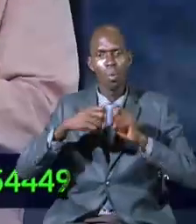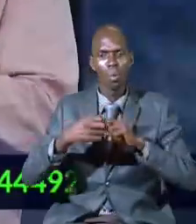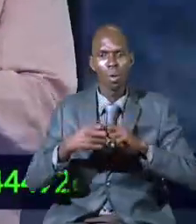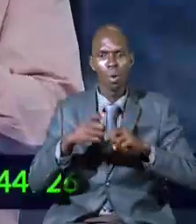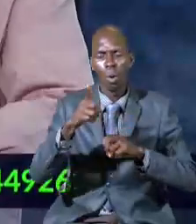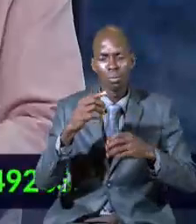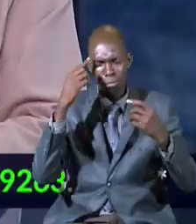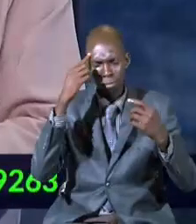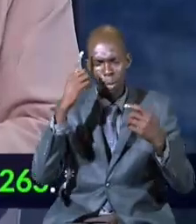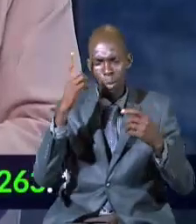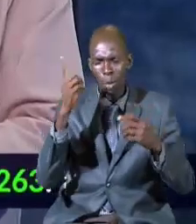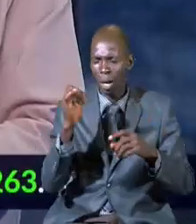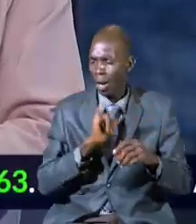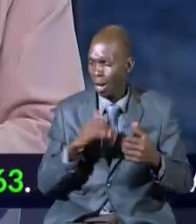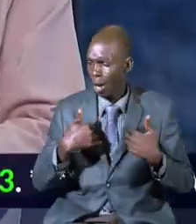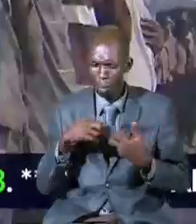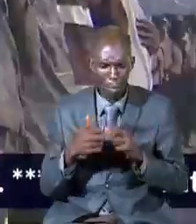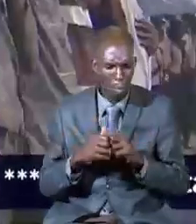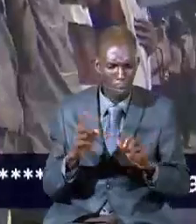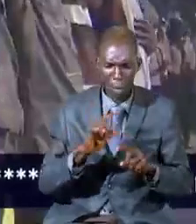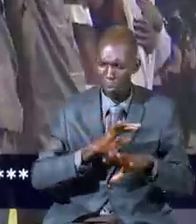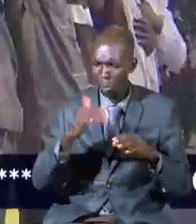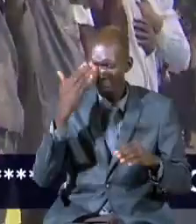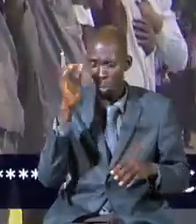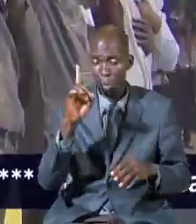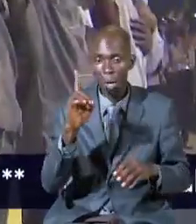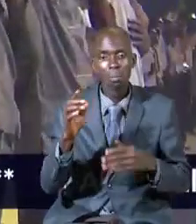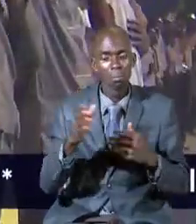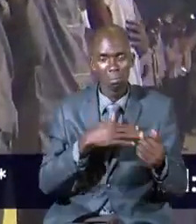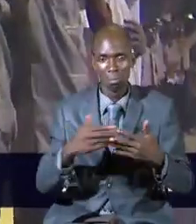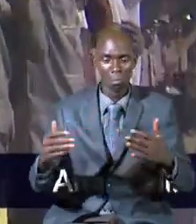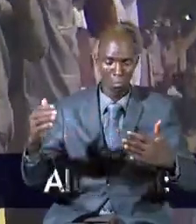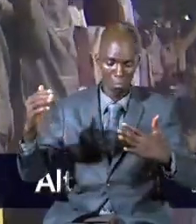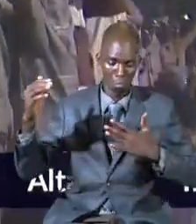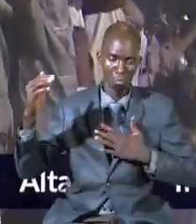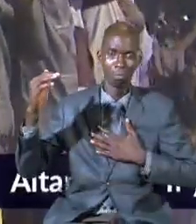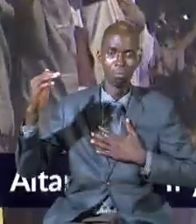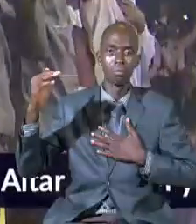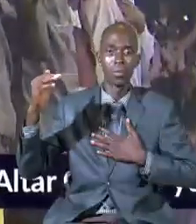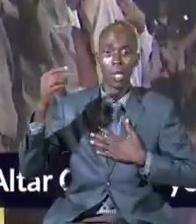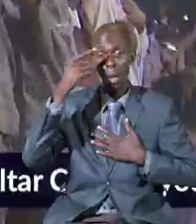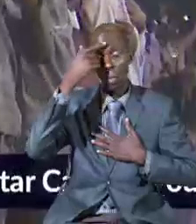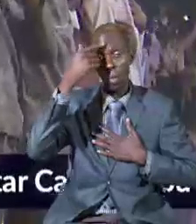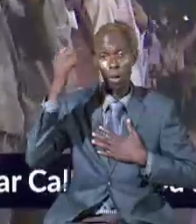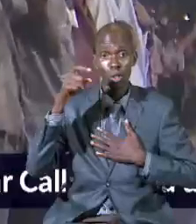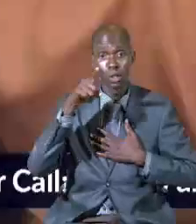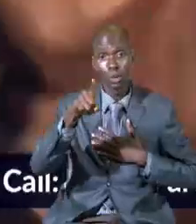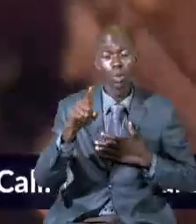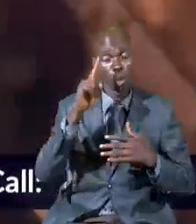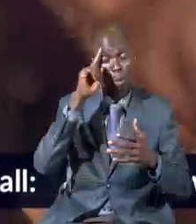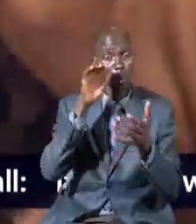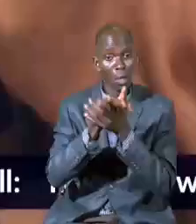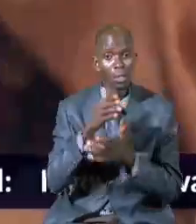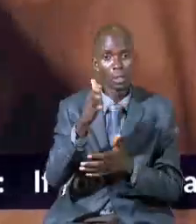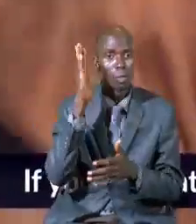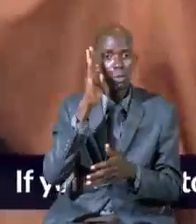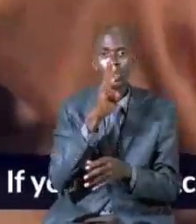lay it on your chest, on your heart. Because you believe, there will be no disappointment in your